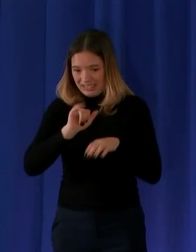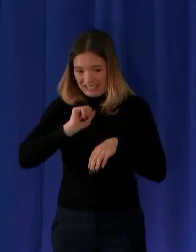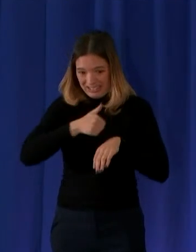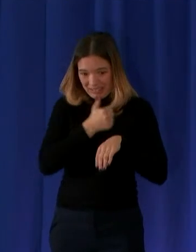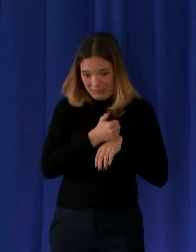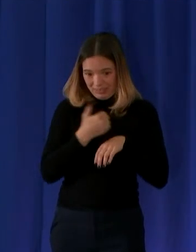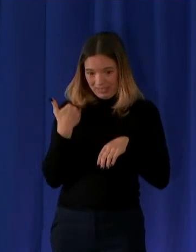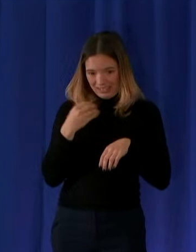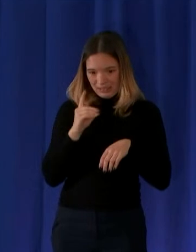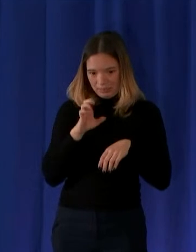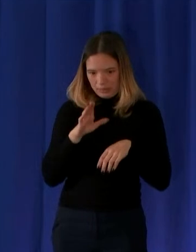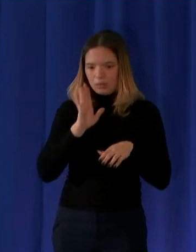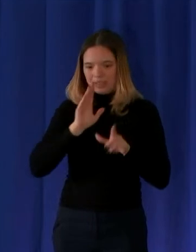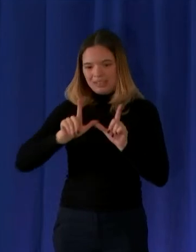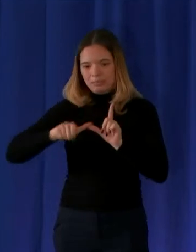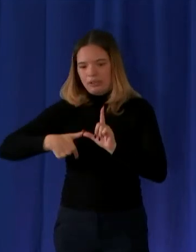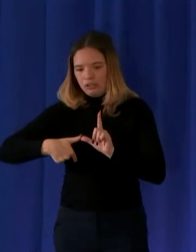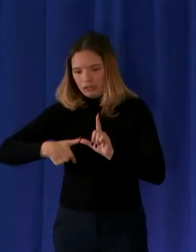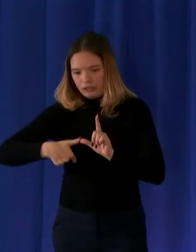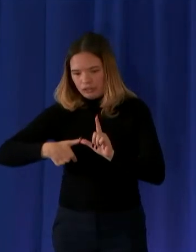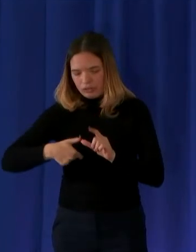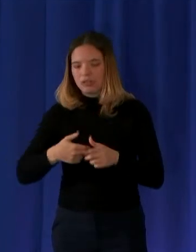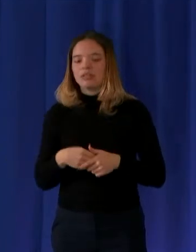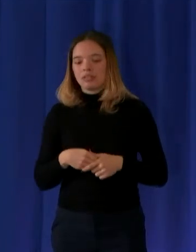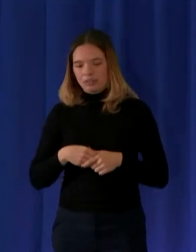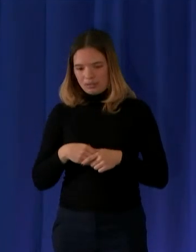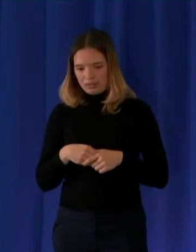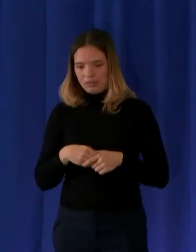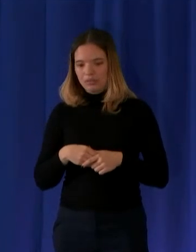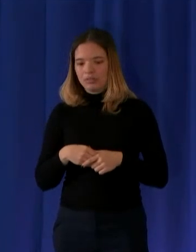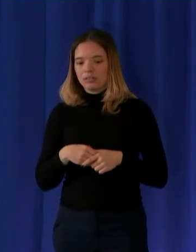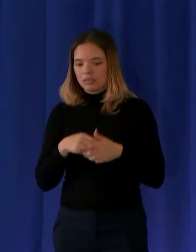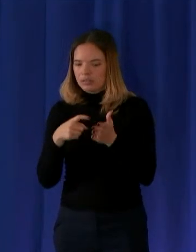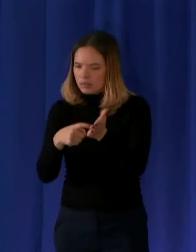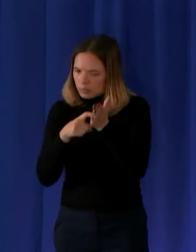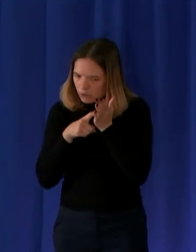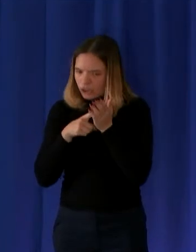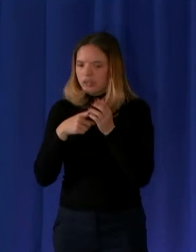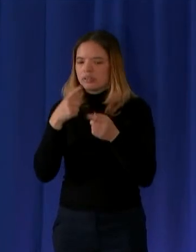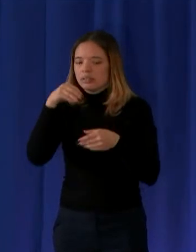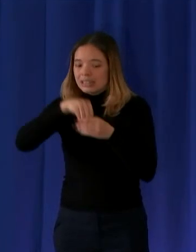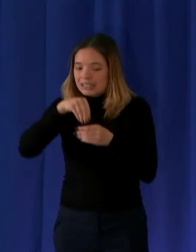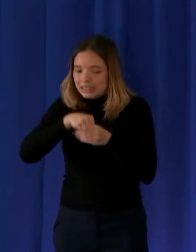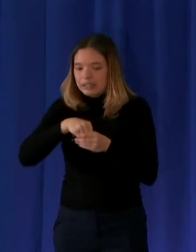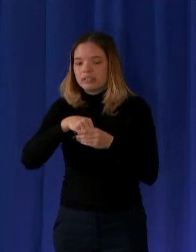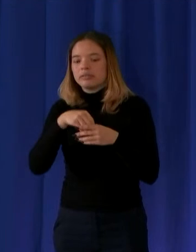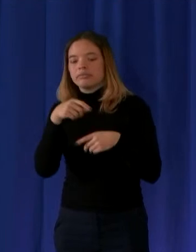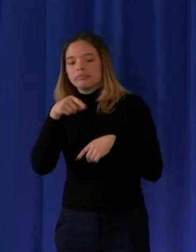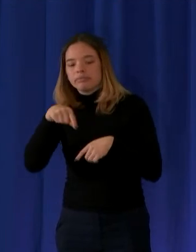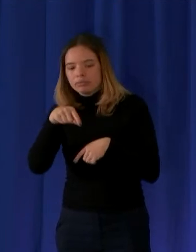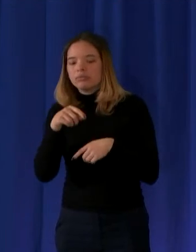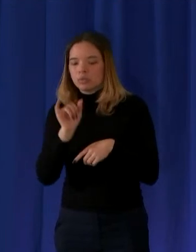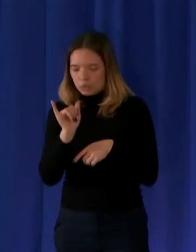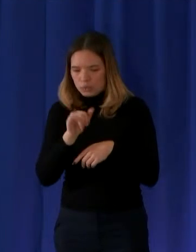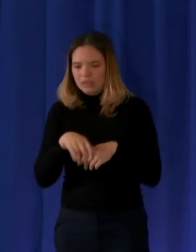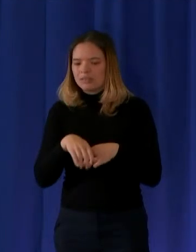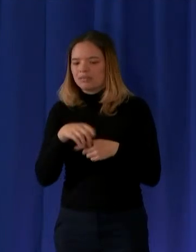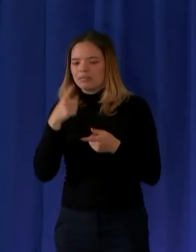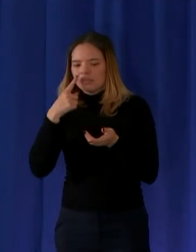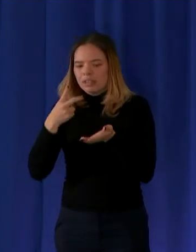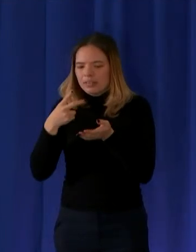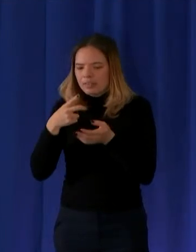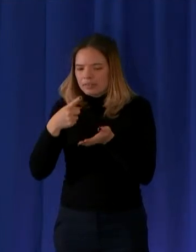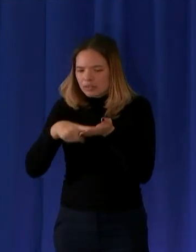December expires, as will the requirement for indoor venues